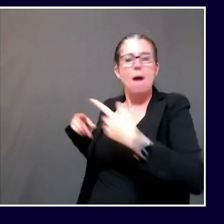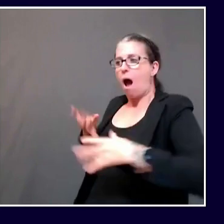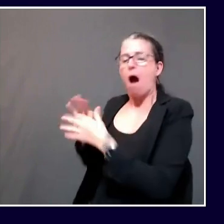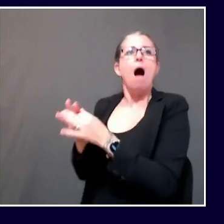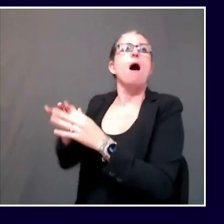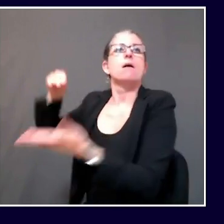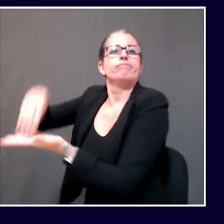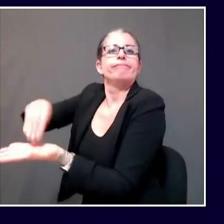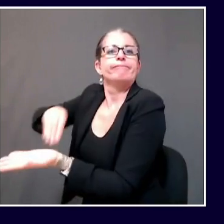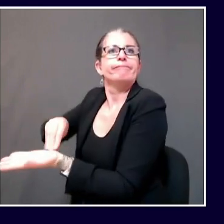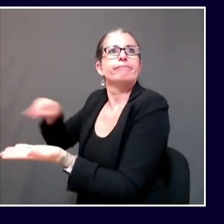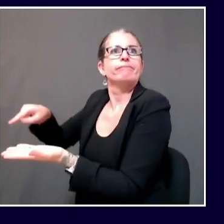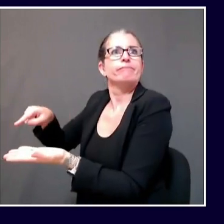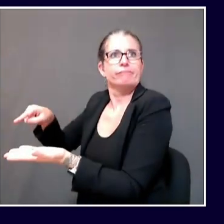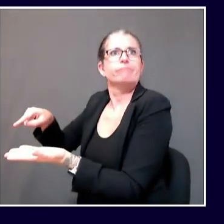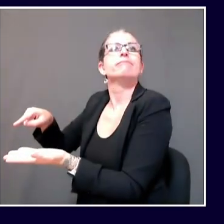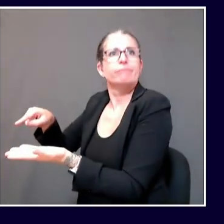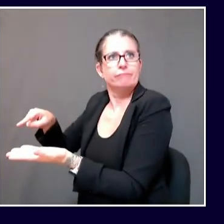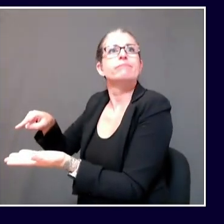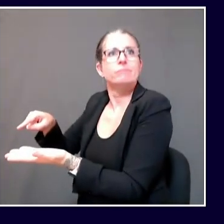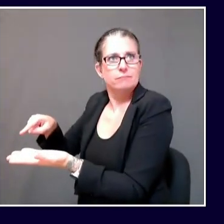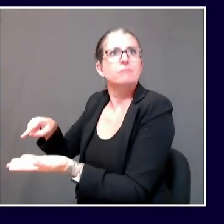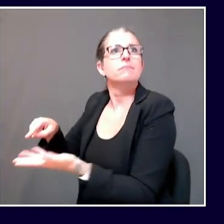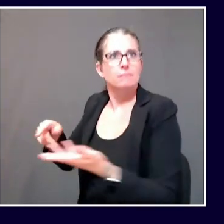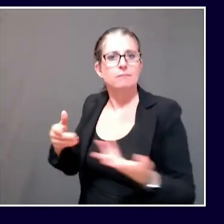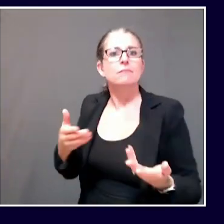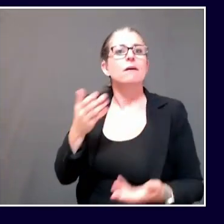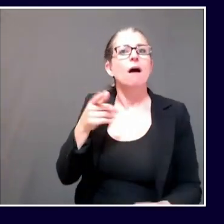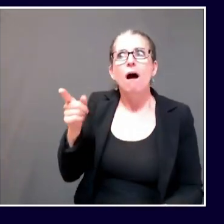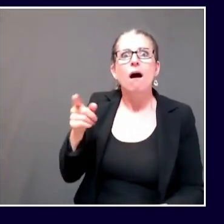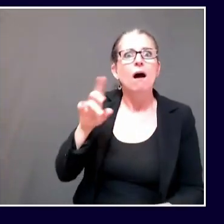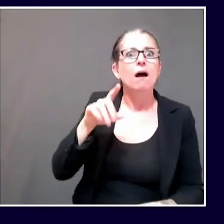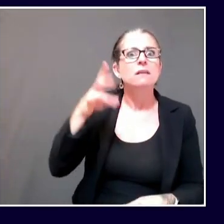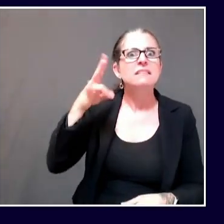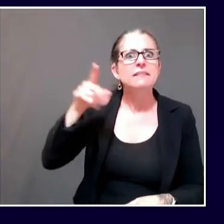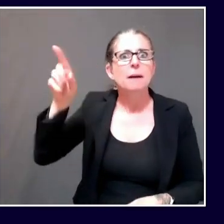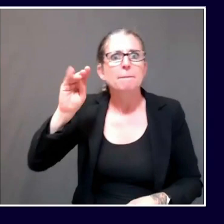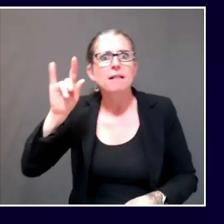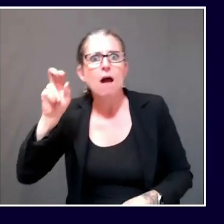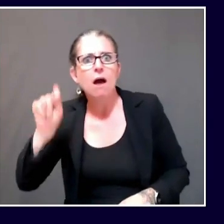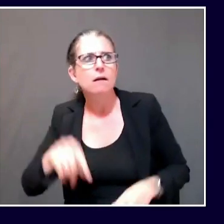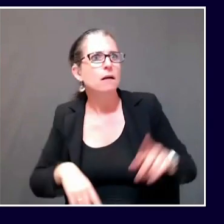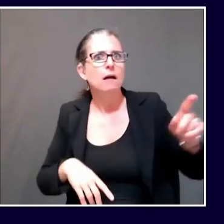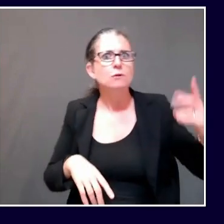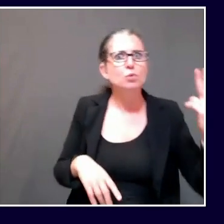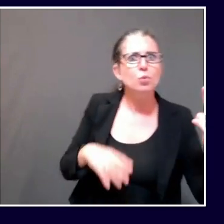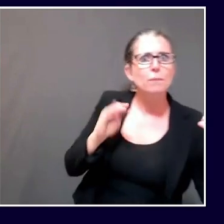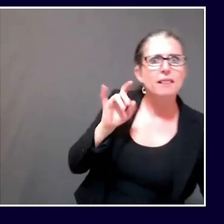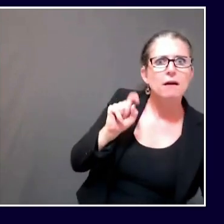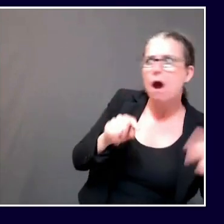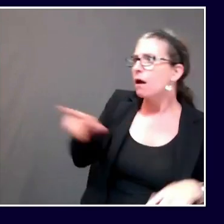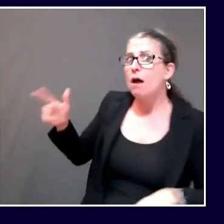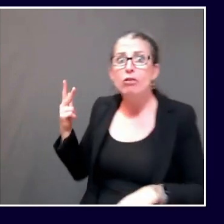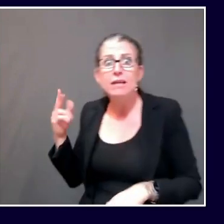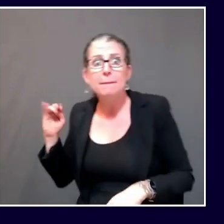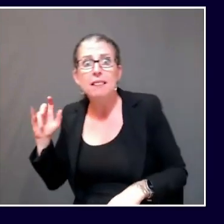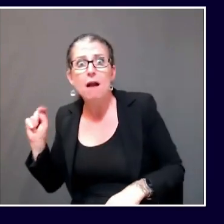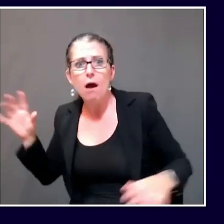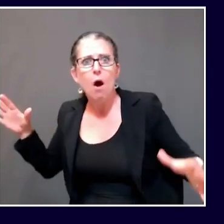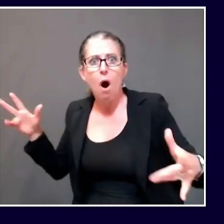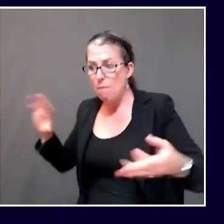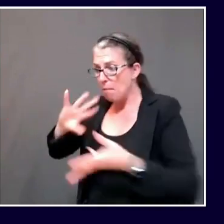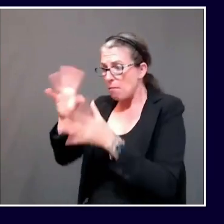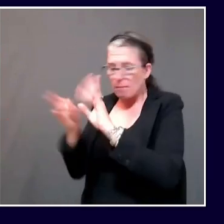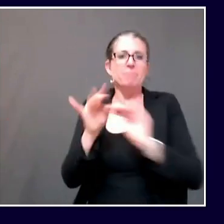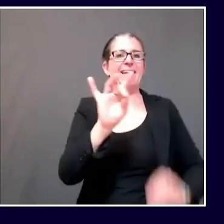take the list of all the contacts that those individuals report and follow up with them to see how they're doing. That's so-called